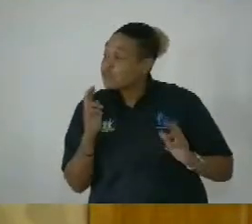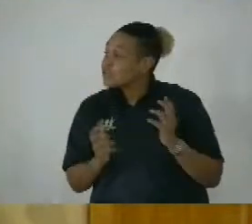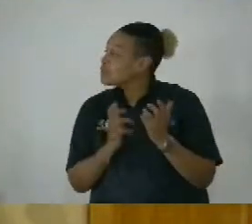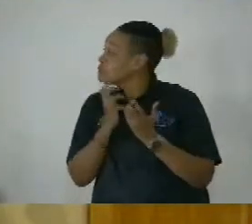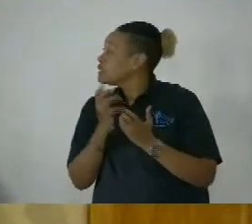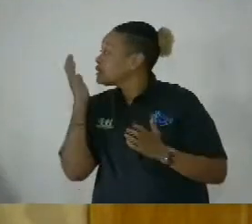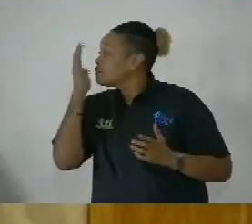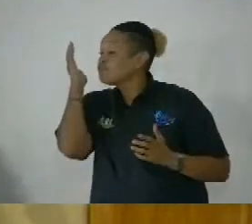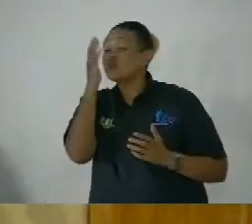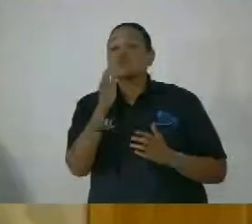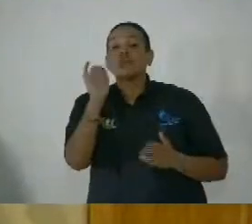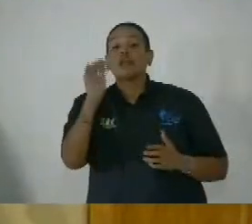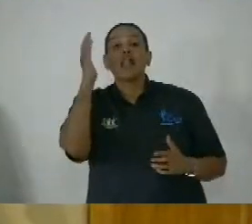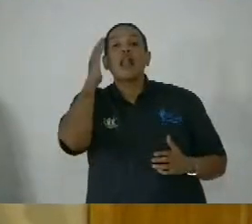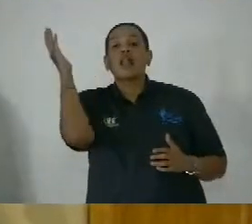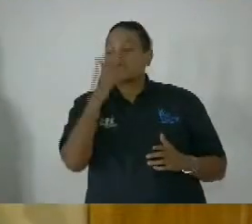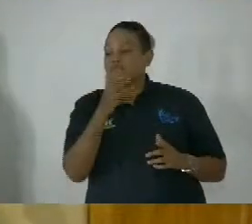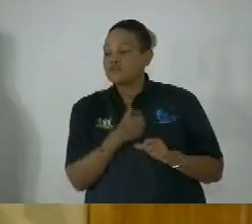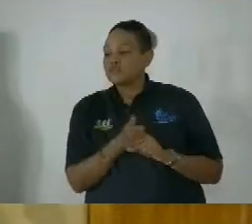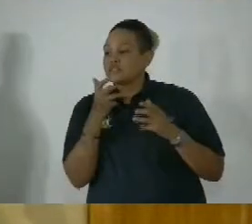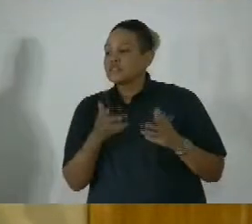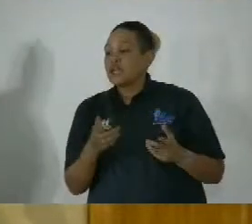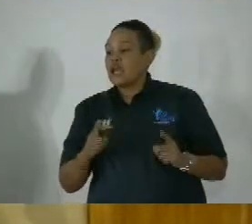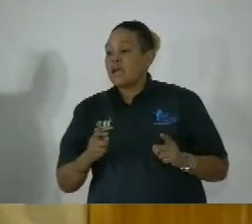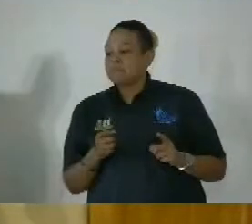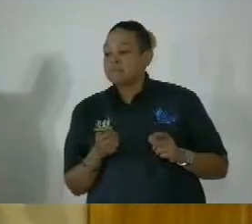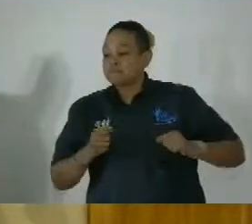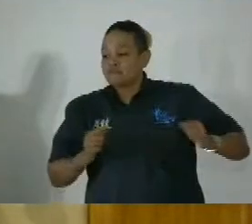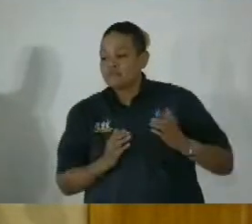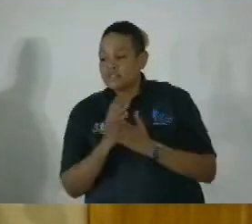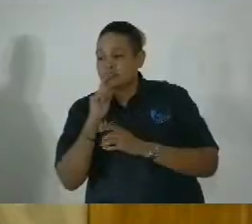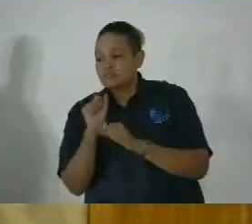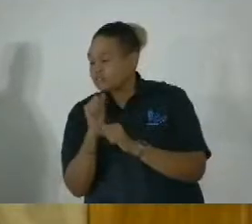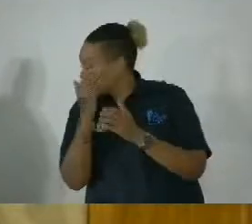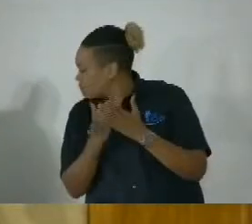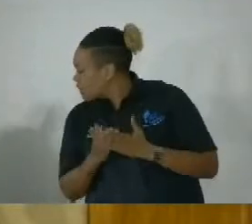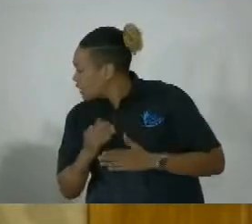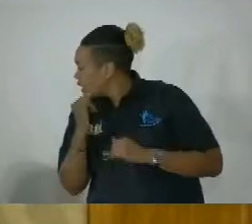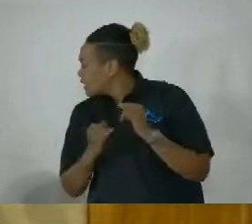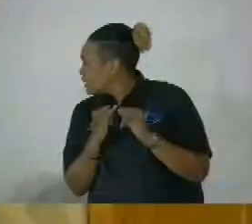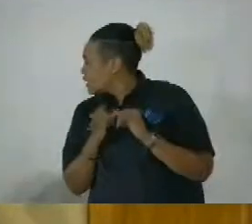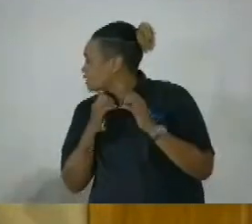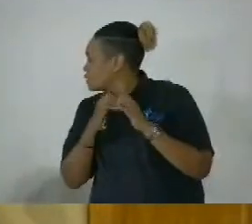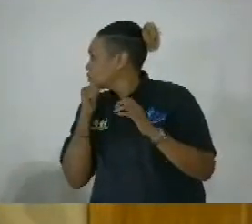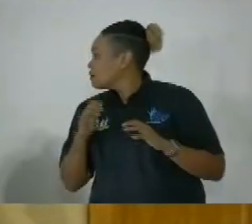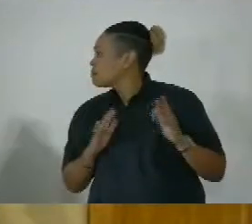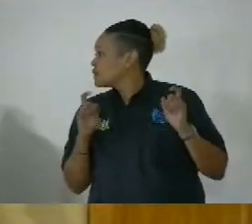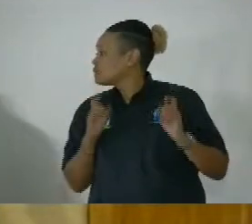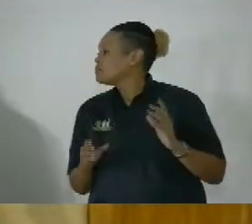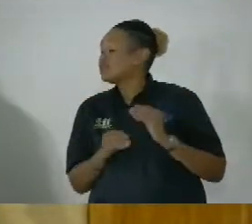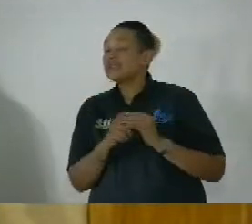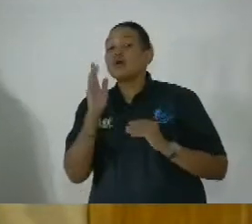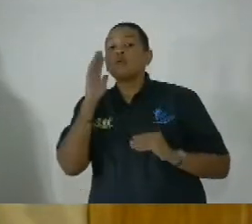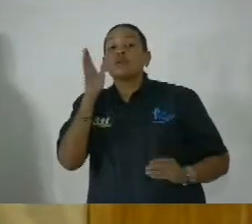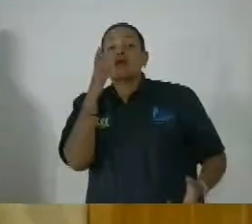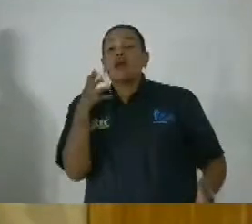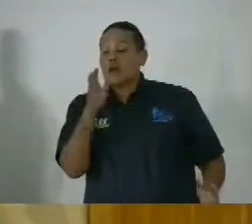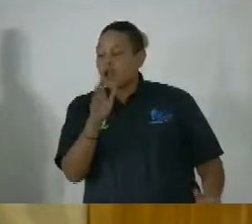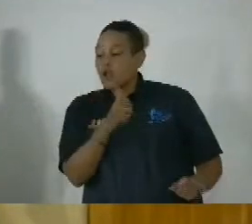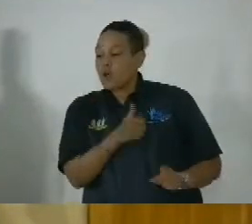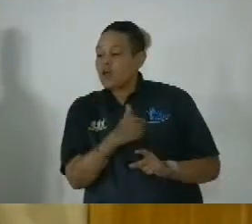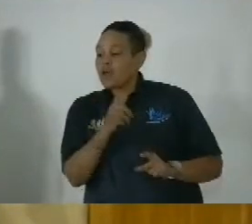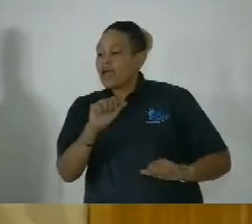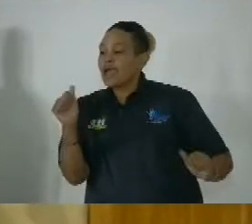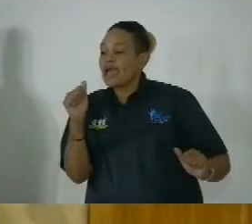future, and that future is emerging. But resilience to the fact that as an institution, Madam Speaker, they will not allow them to be subject